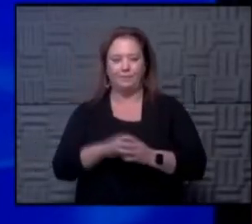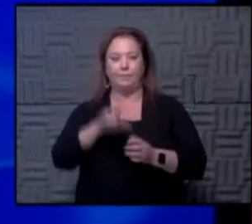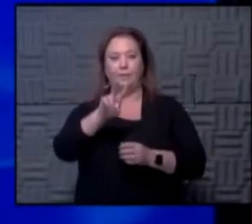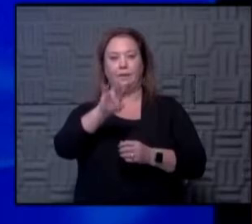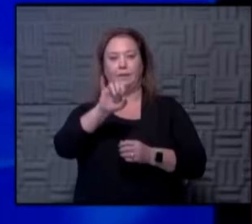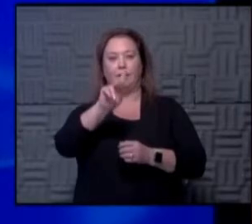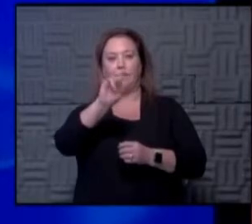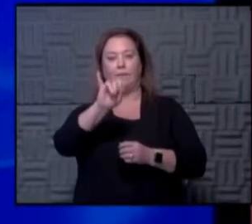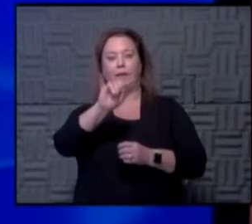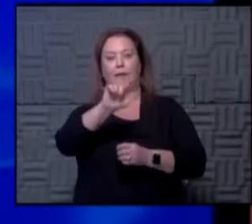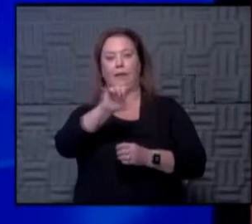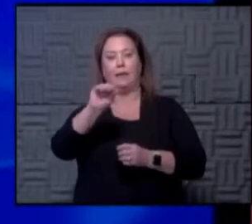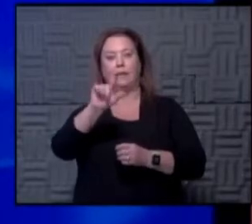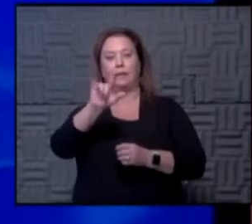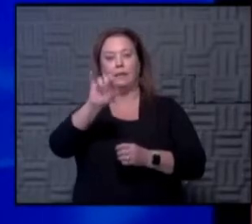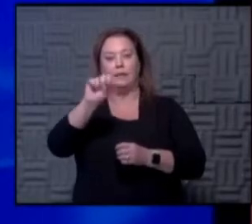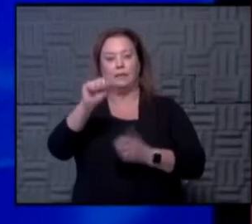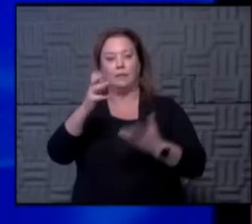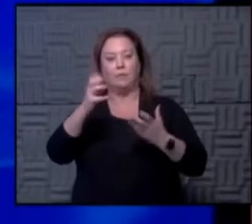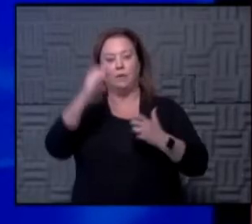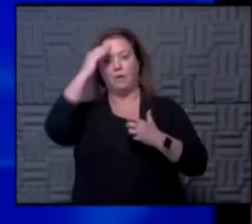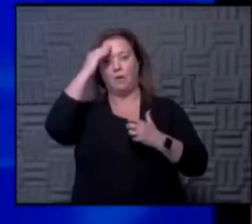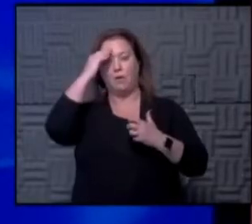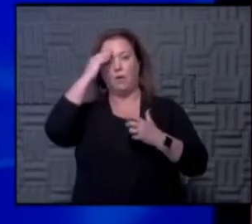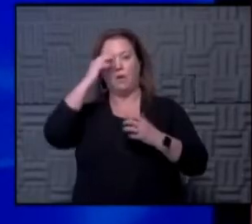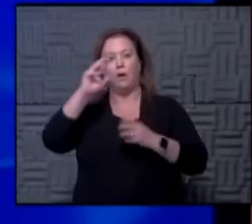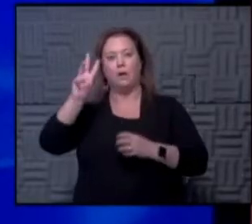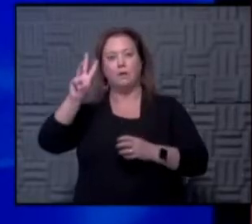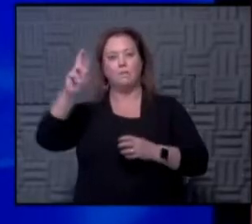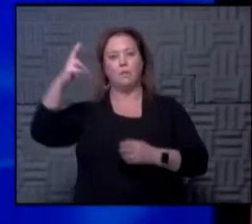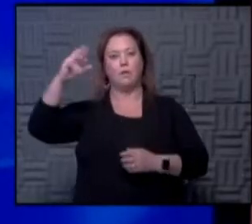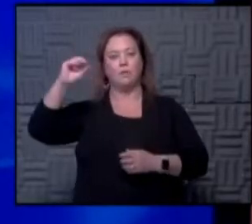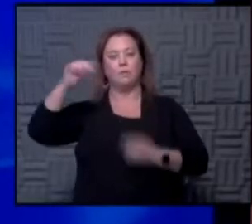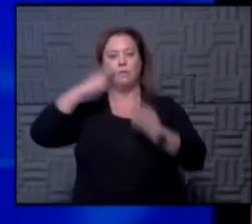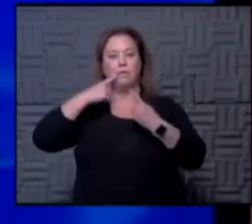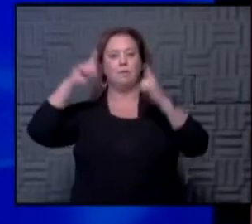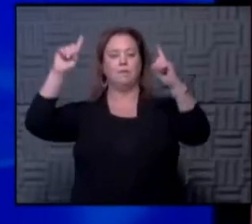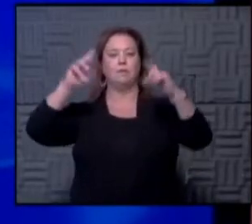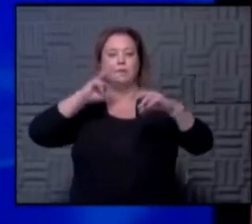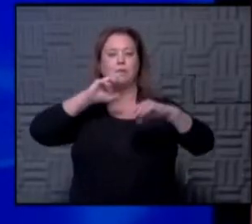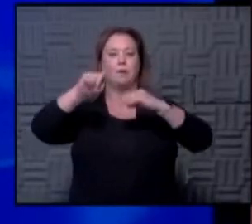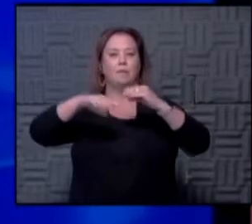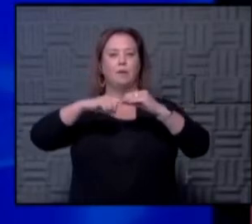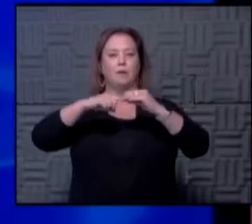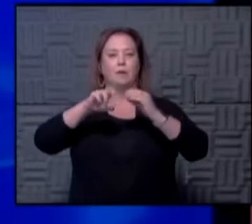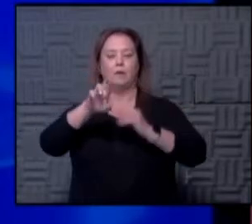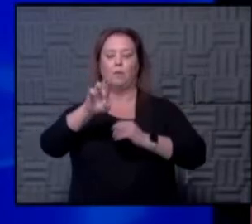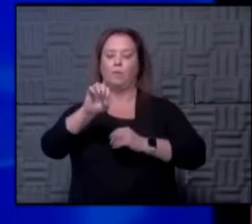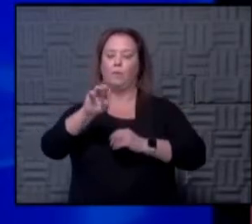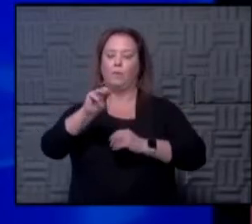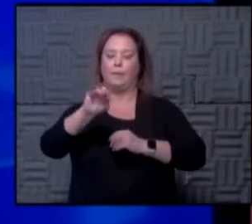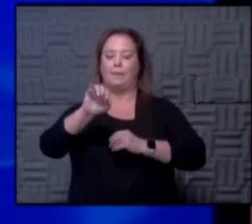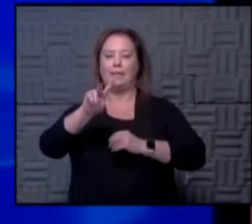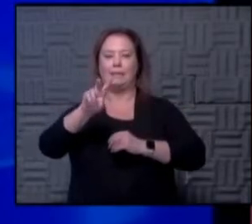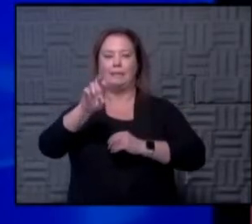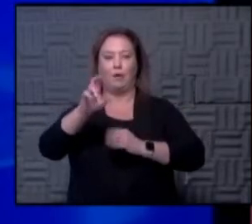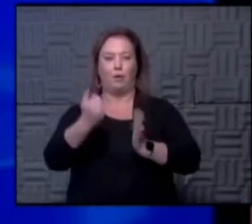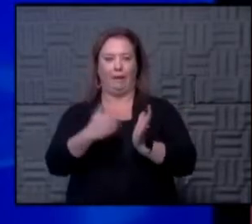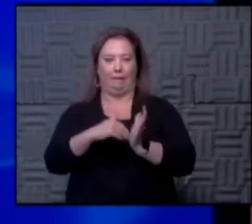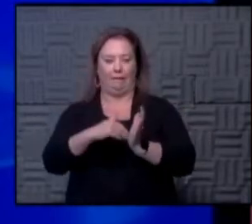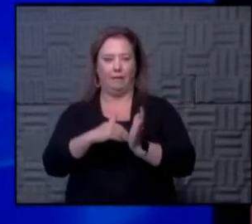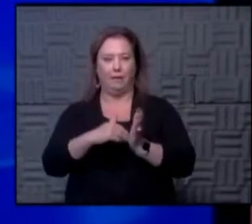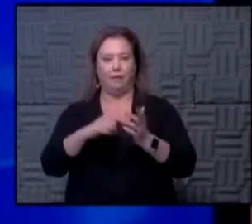Vicki and Lisa want to know about, apparently the World Health Organization came out and started talking about Remdesivir. So they're asking